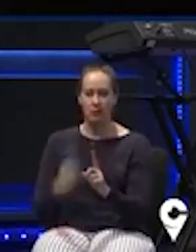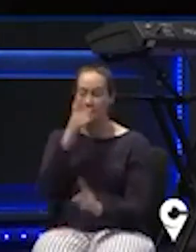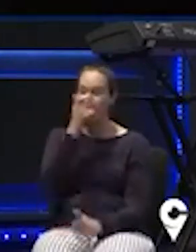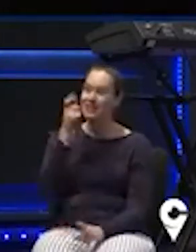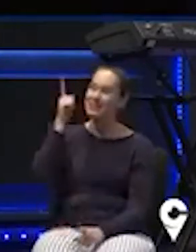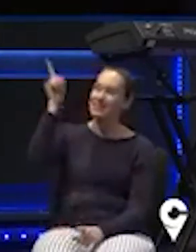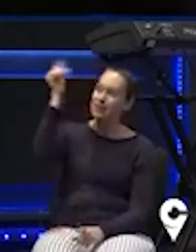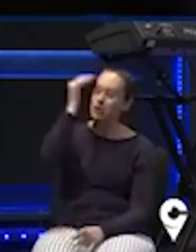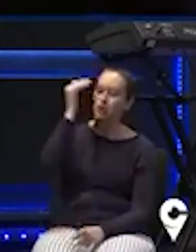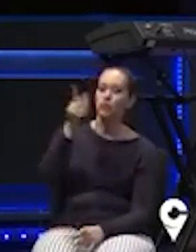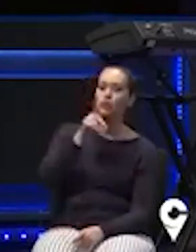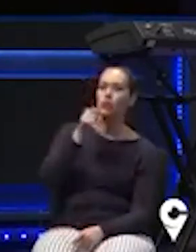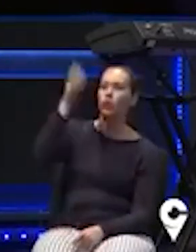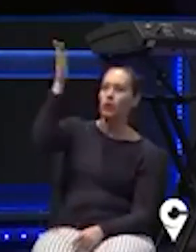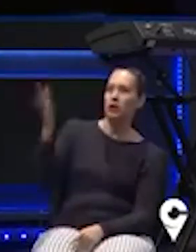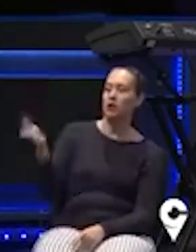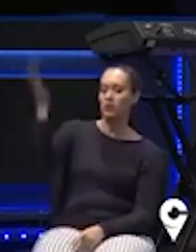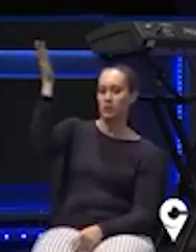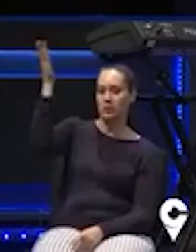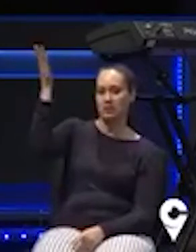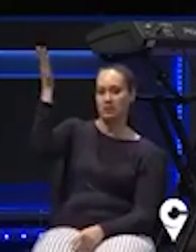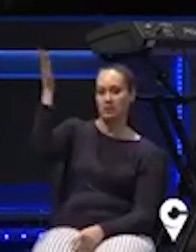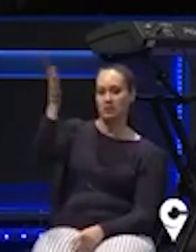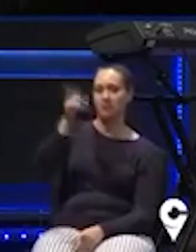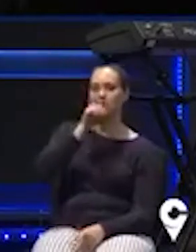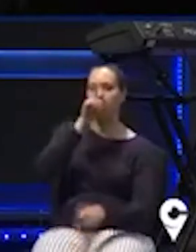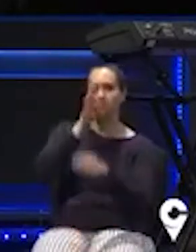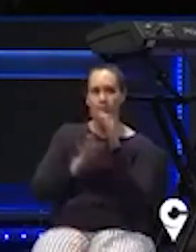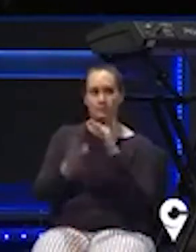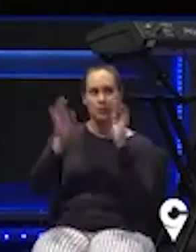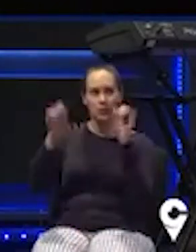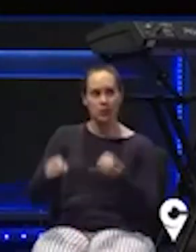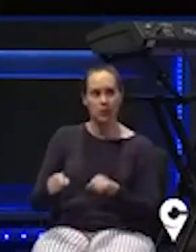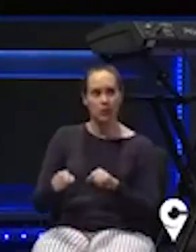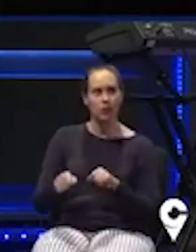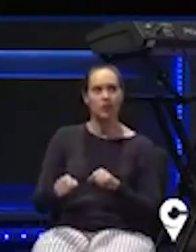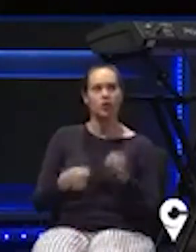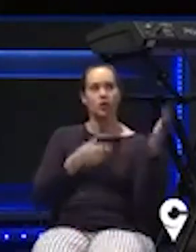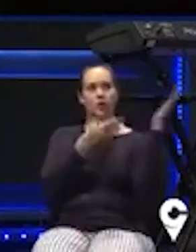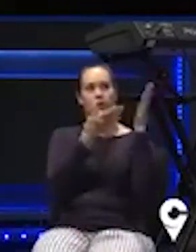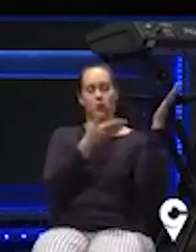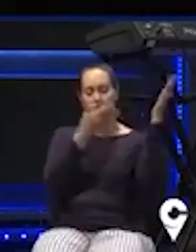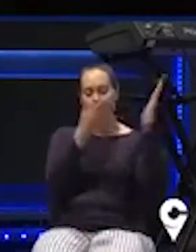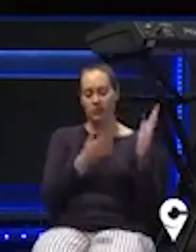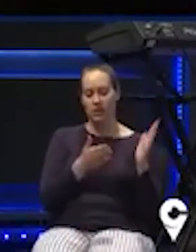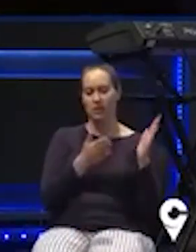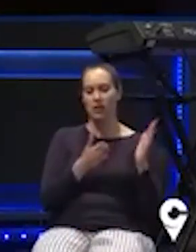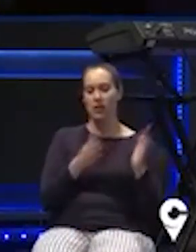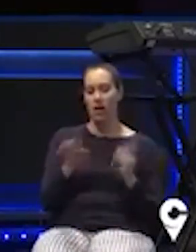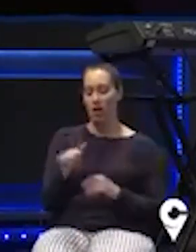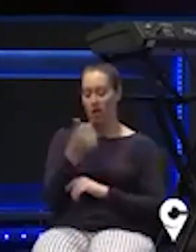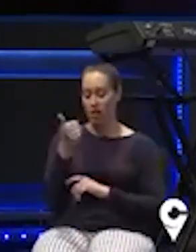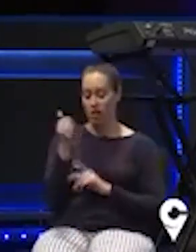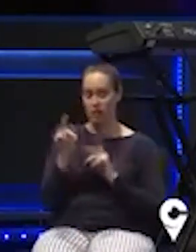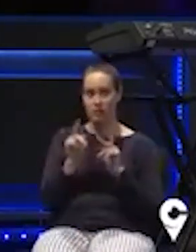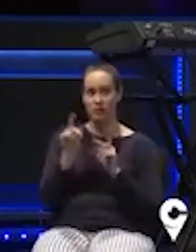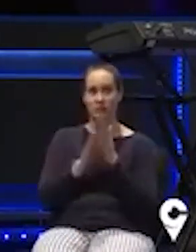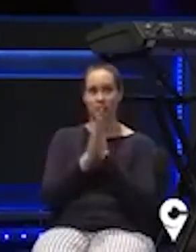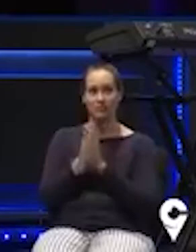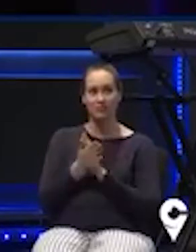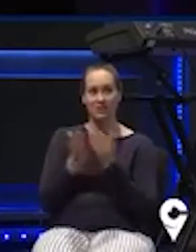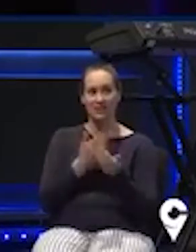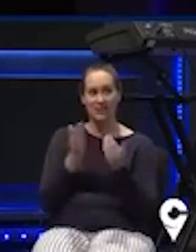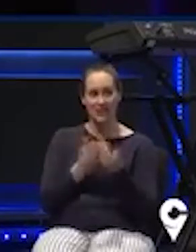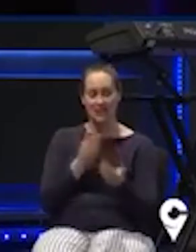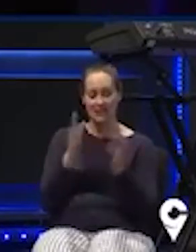himself. Humility, serving others, and not out of selfish ambition or vain conceit, becomes easier when you